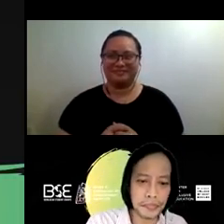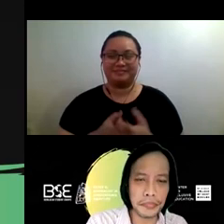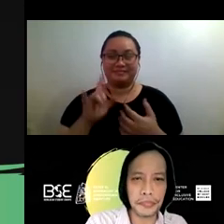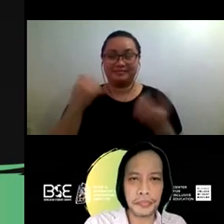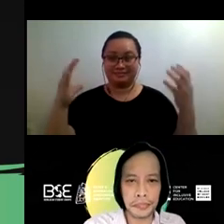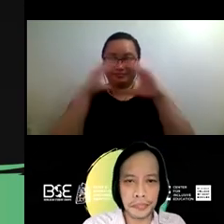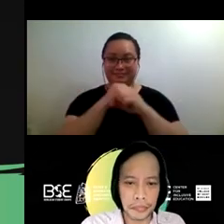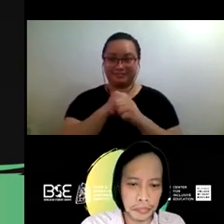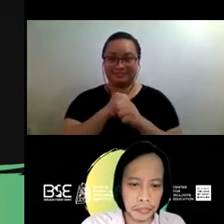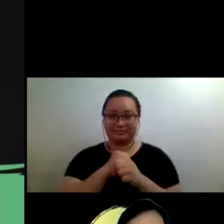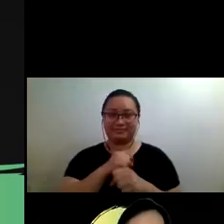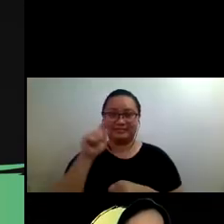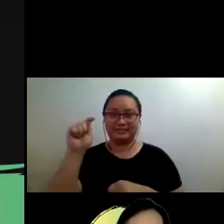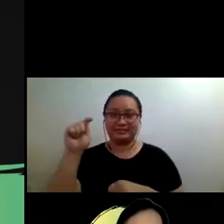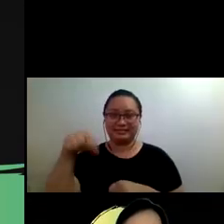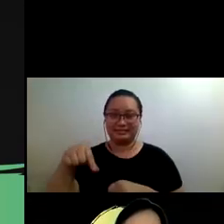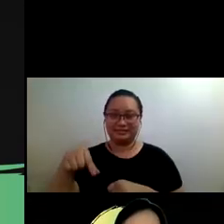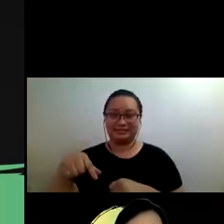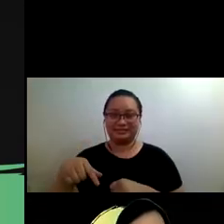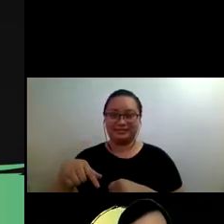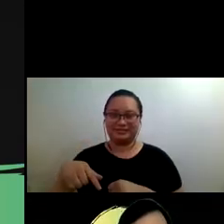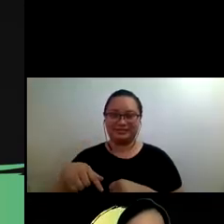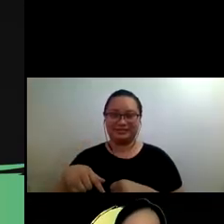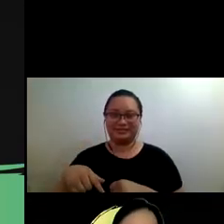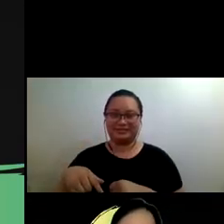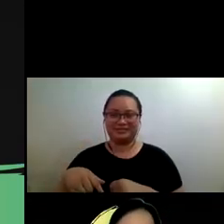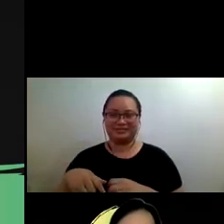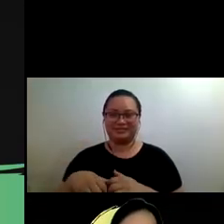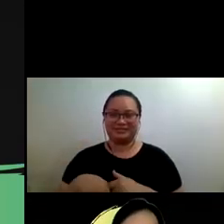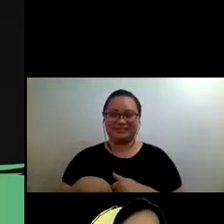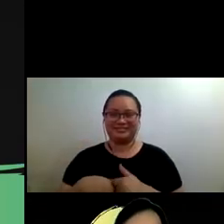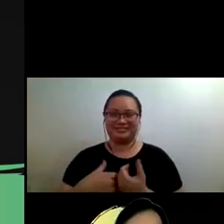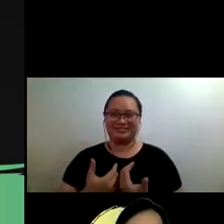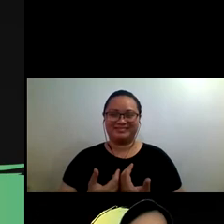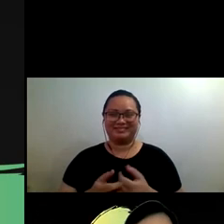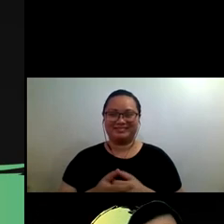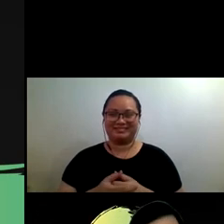up, TQ, paano ba natin to tatapusin? Nolly.